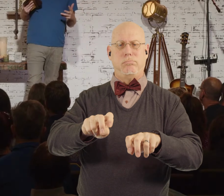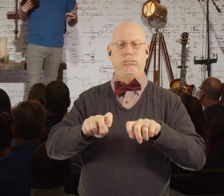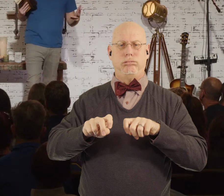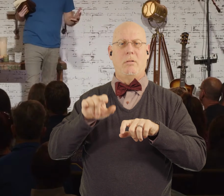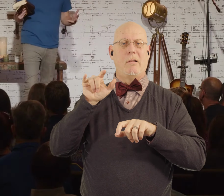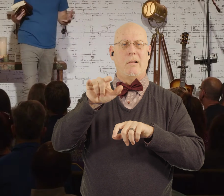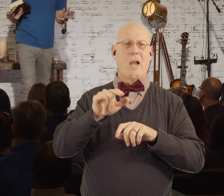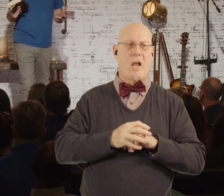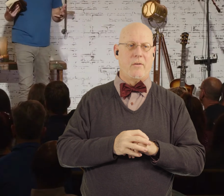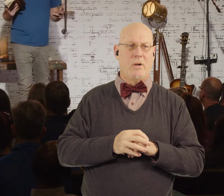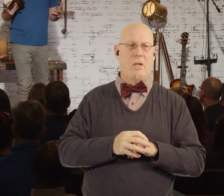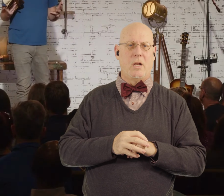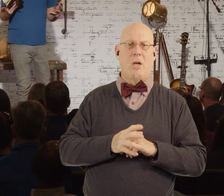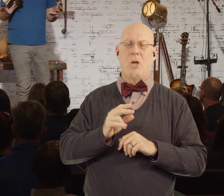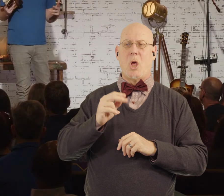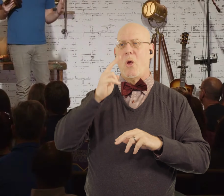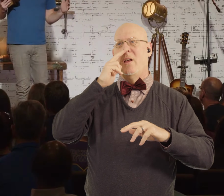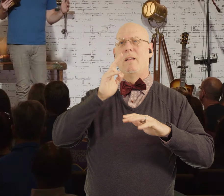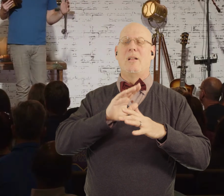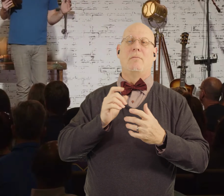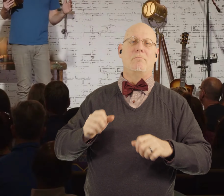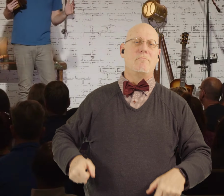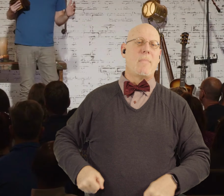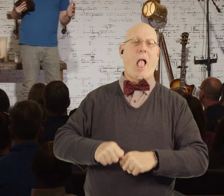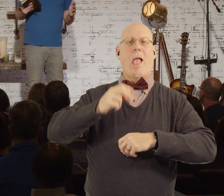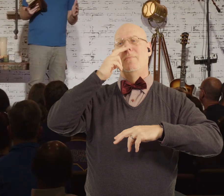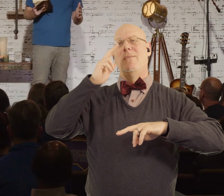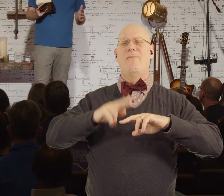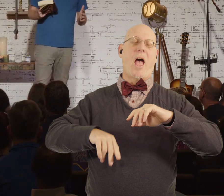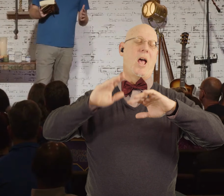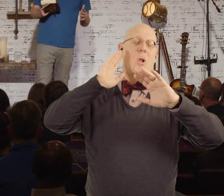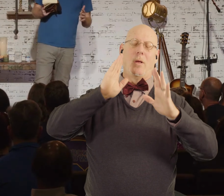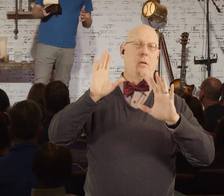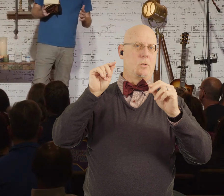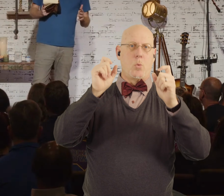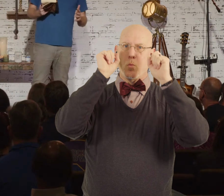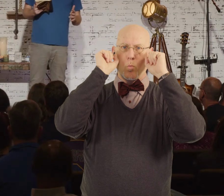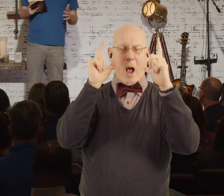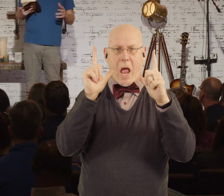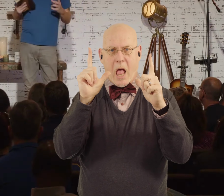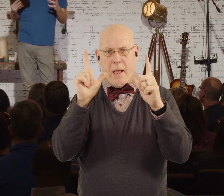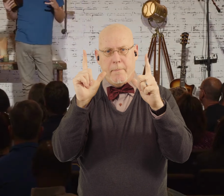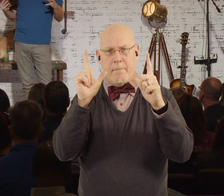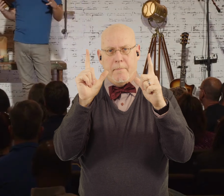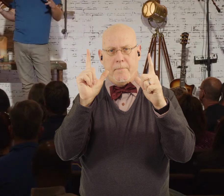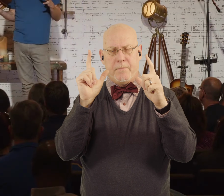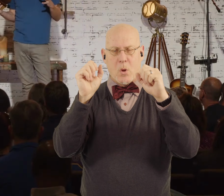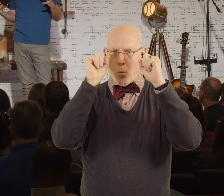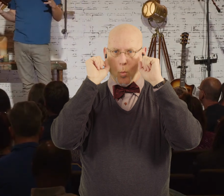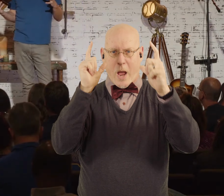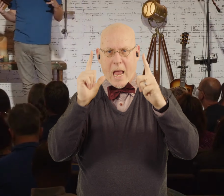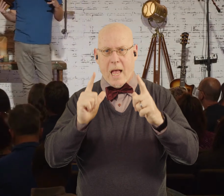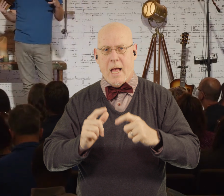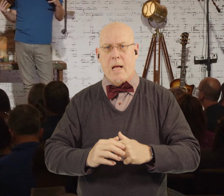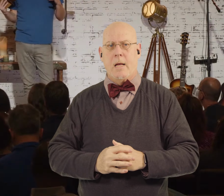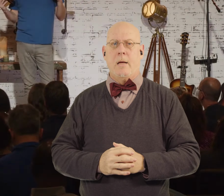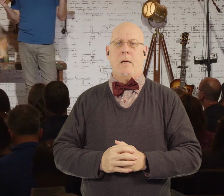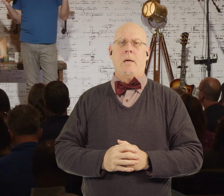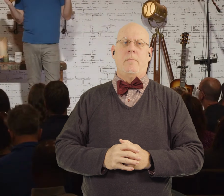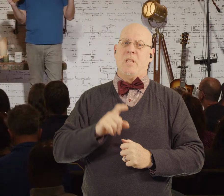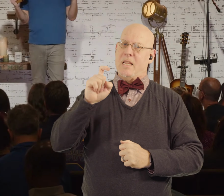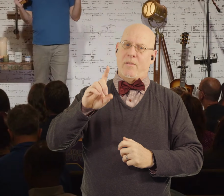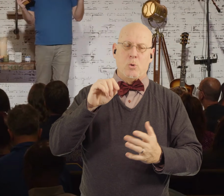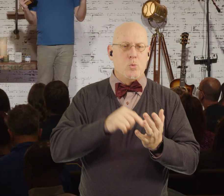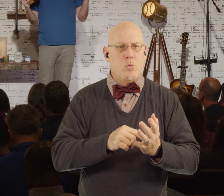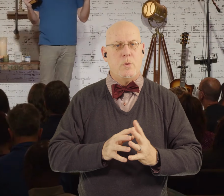passenger aircraft. Buckle up, it's gonna be a fun ride. It is wake up. Wake